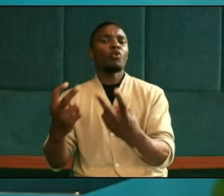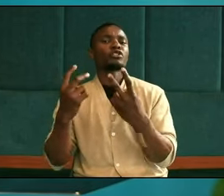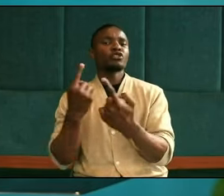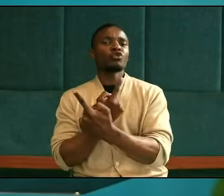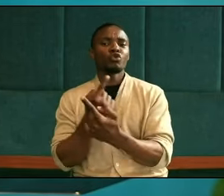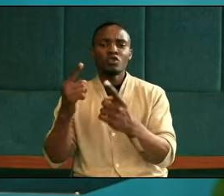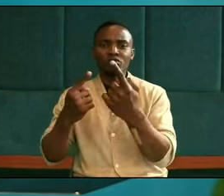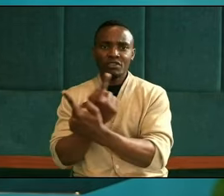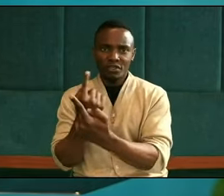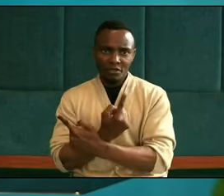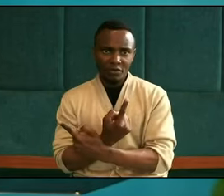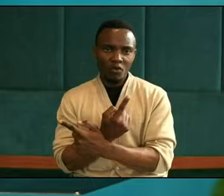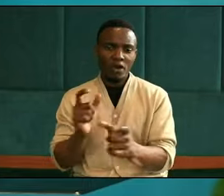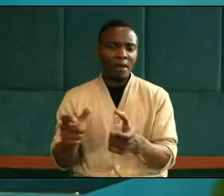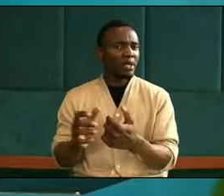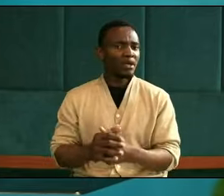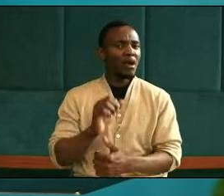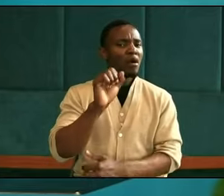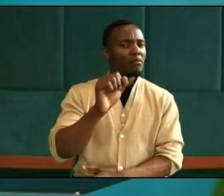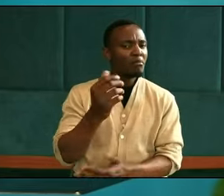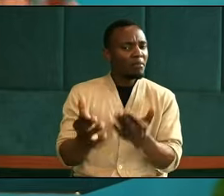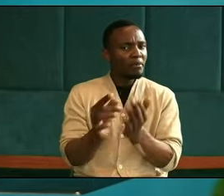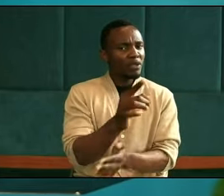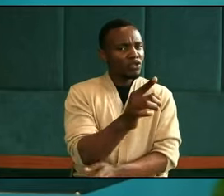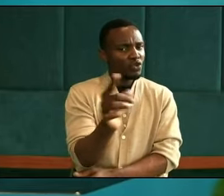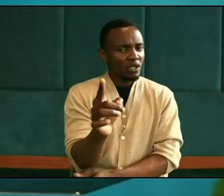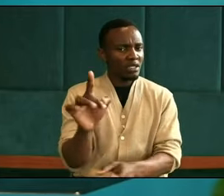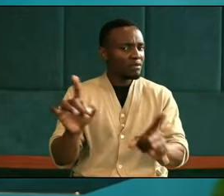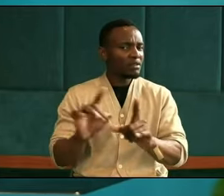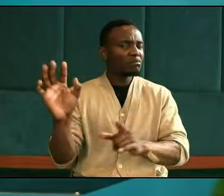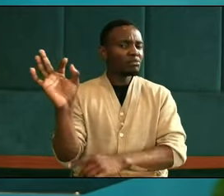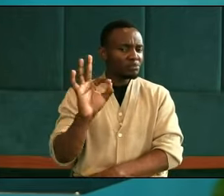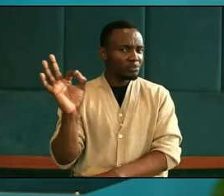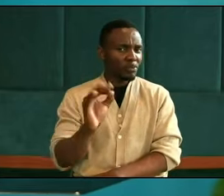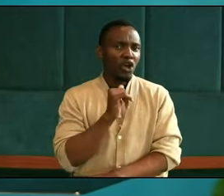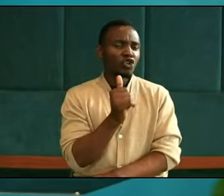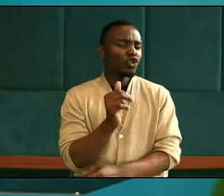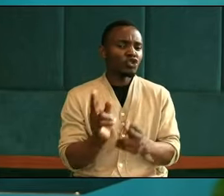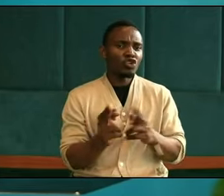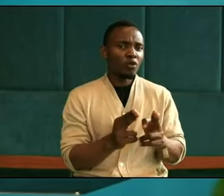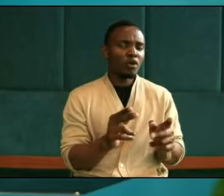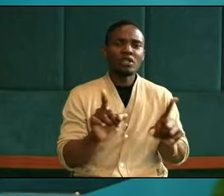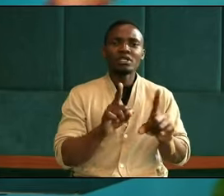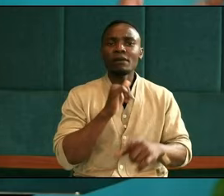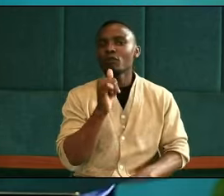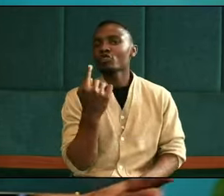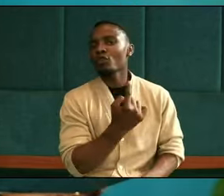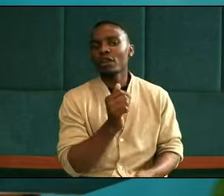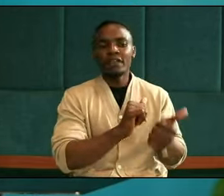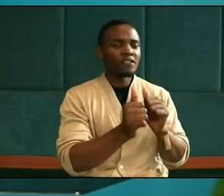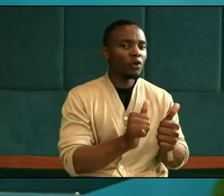media, could it be possible that we would have outliers, not just in sports, not just in